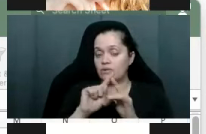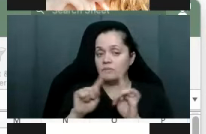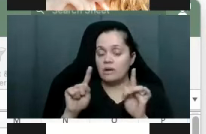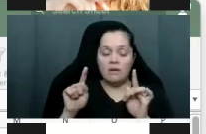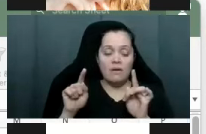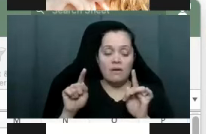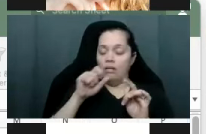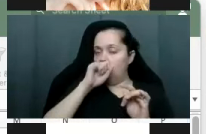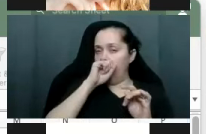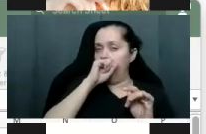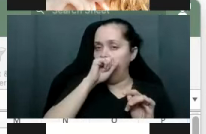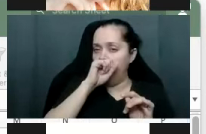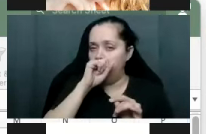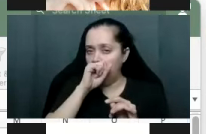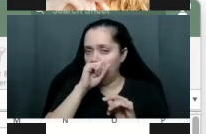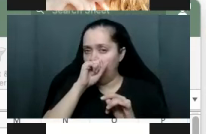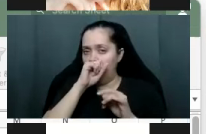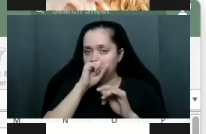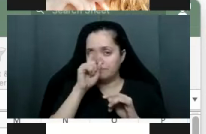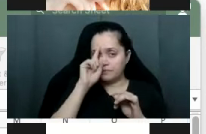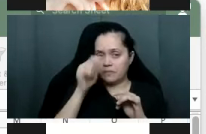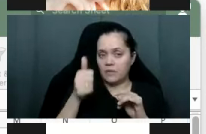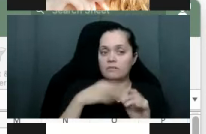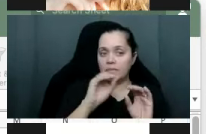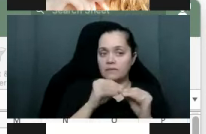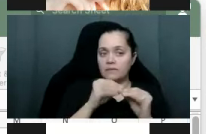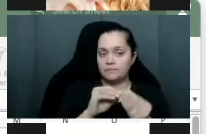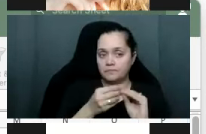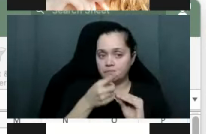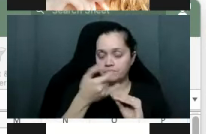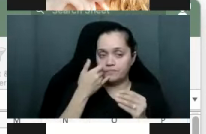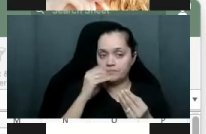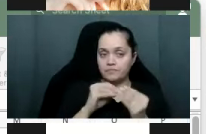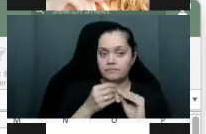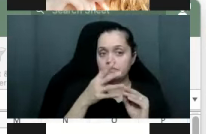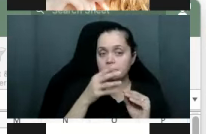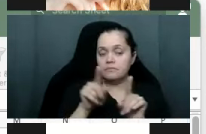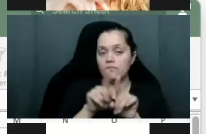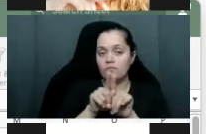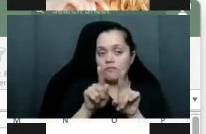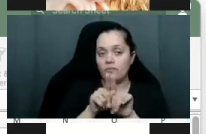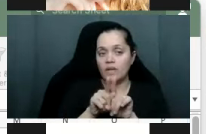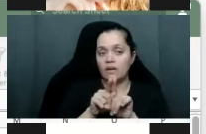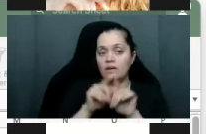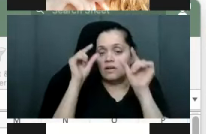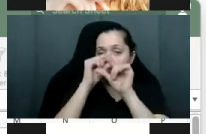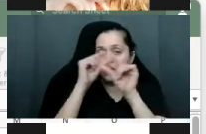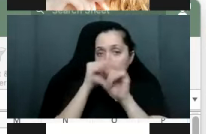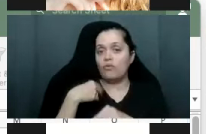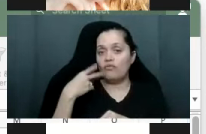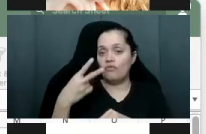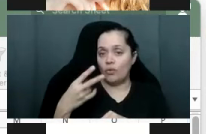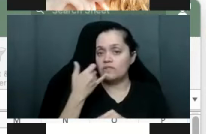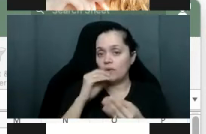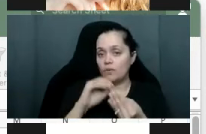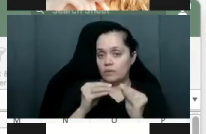whatever. I posted my office number, my office phone number, as well as my Google Voice phone